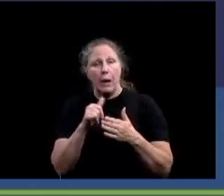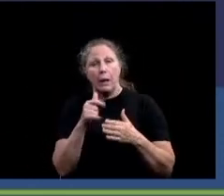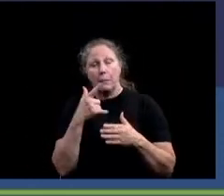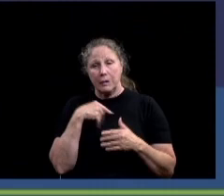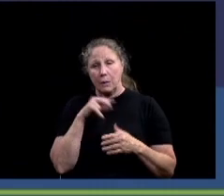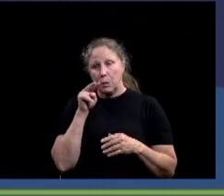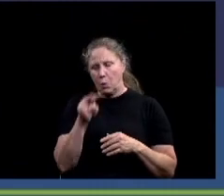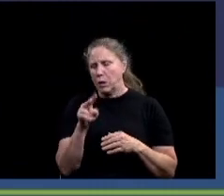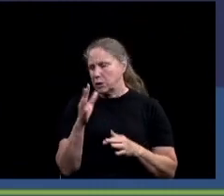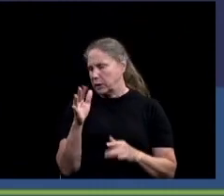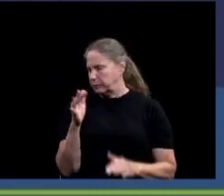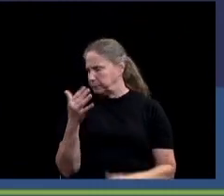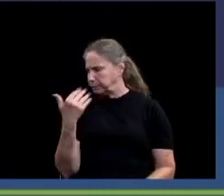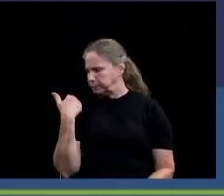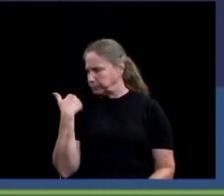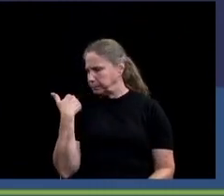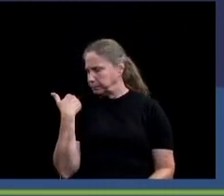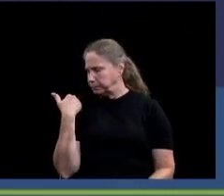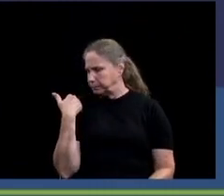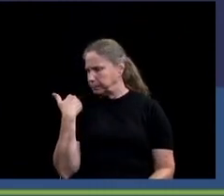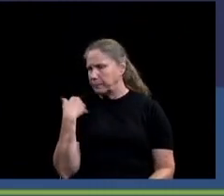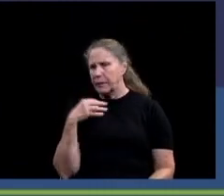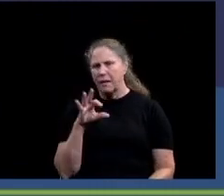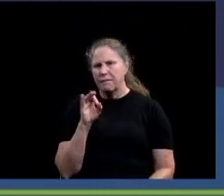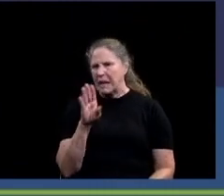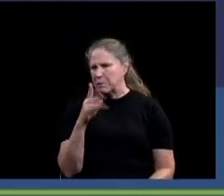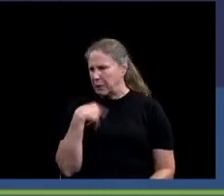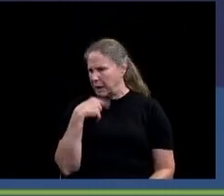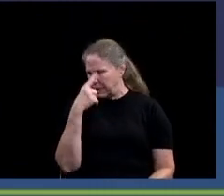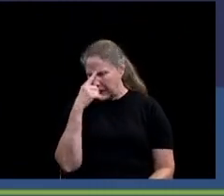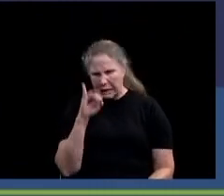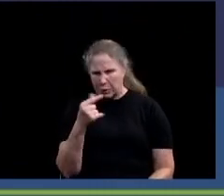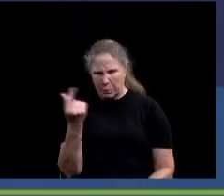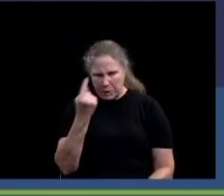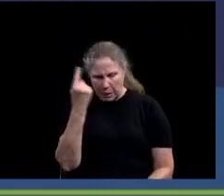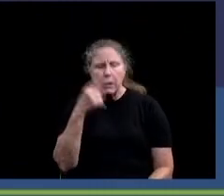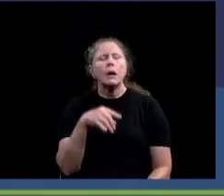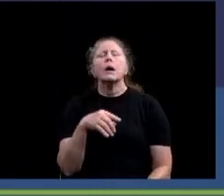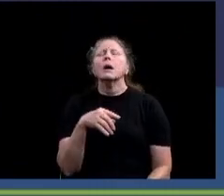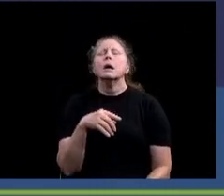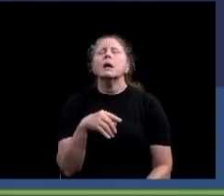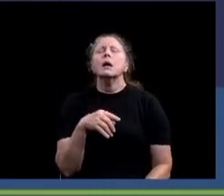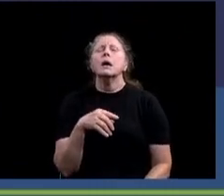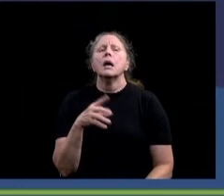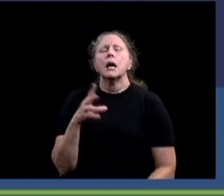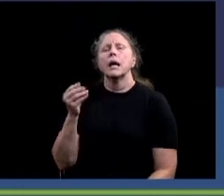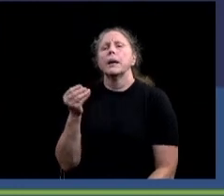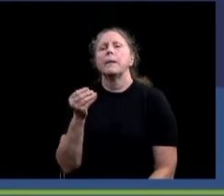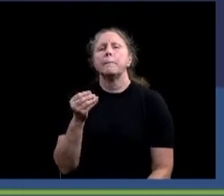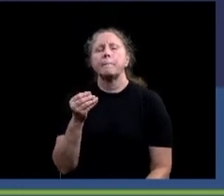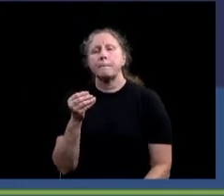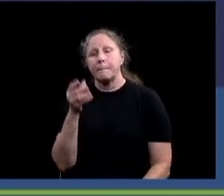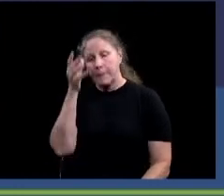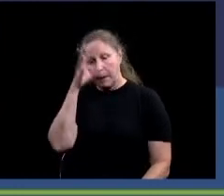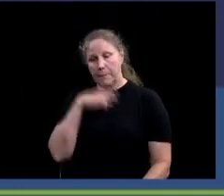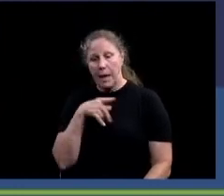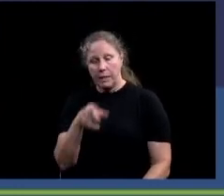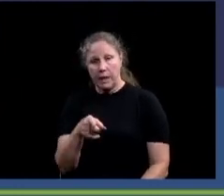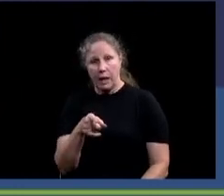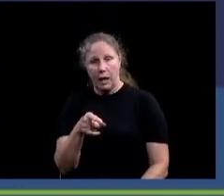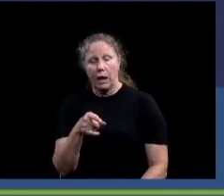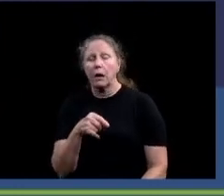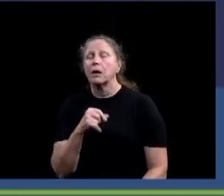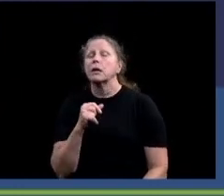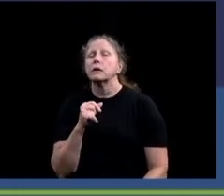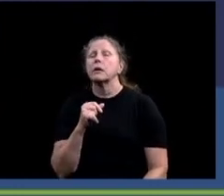Facebook, whatever, Instagram, and a man owned a building, and he was painting a Black